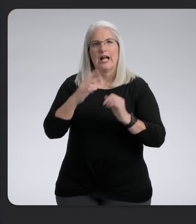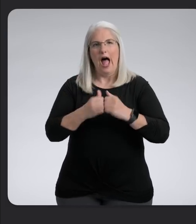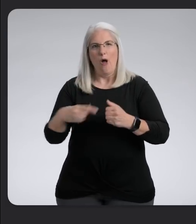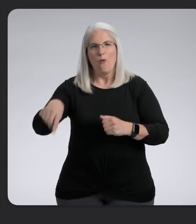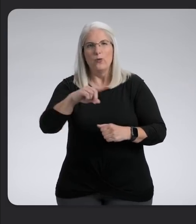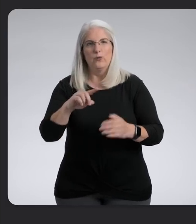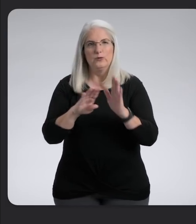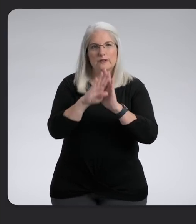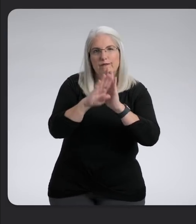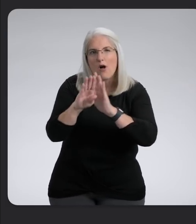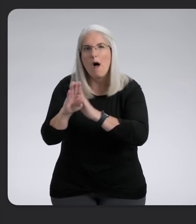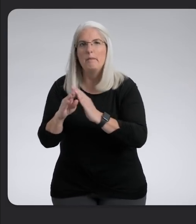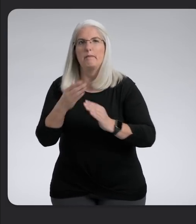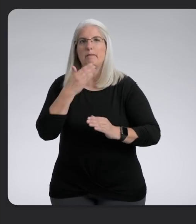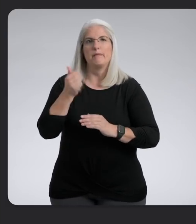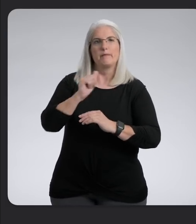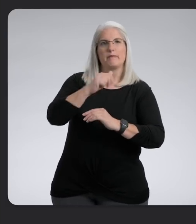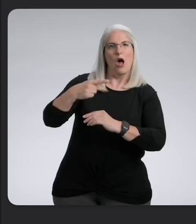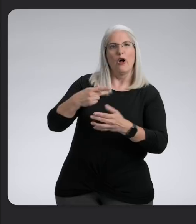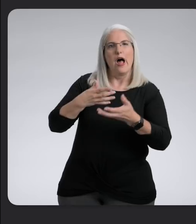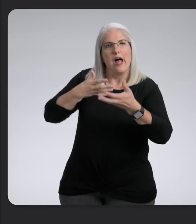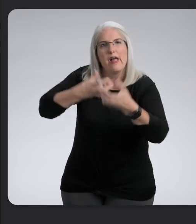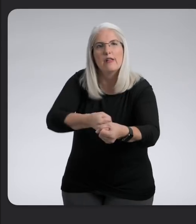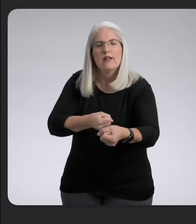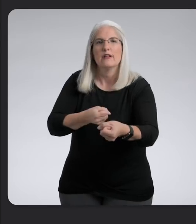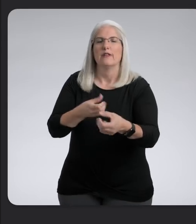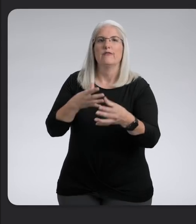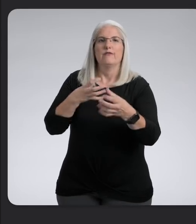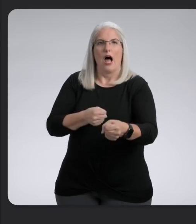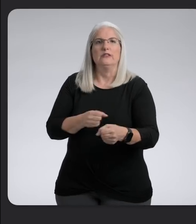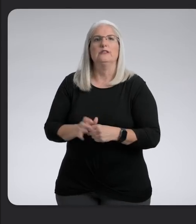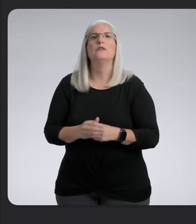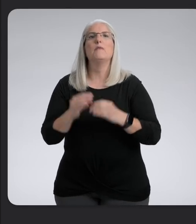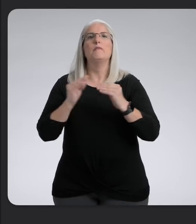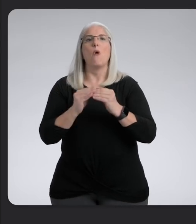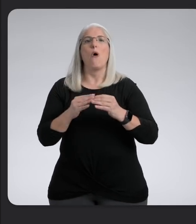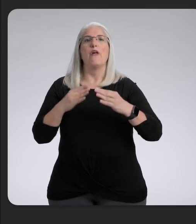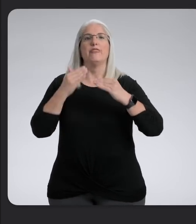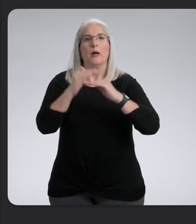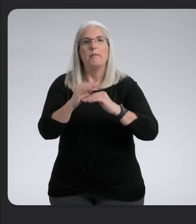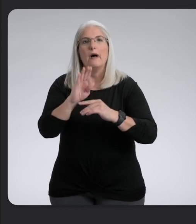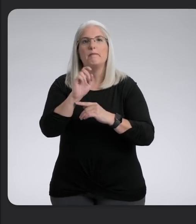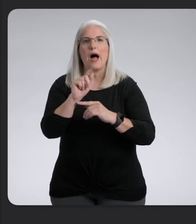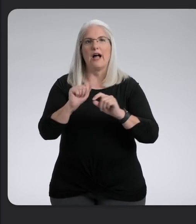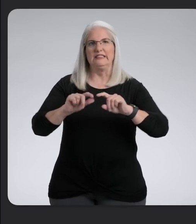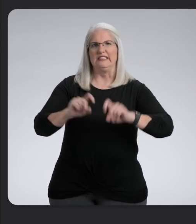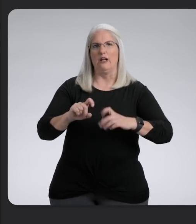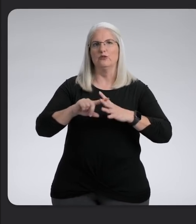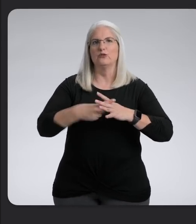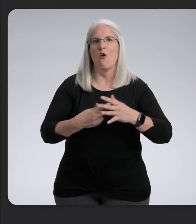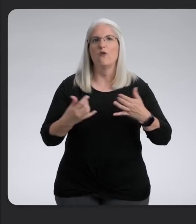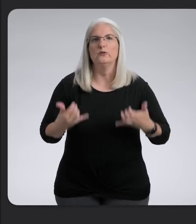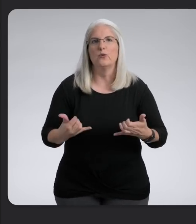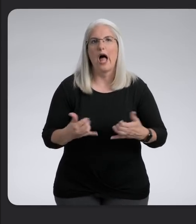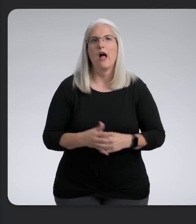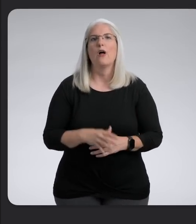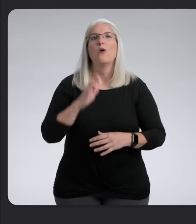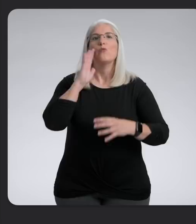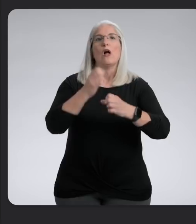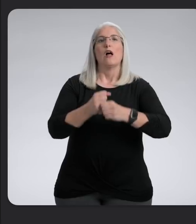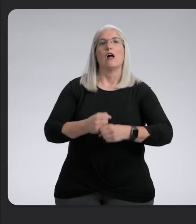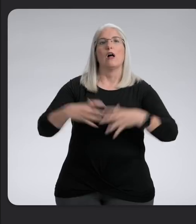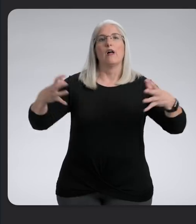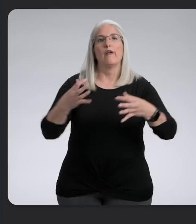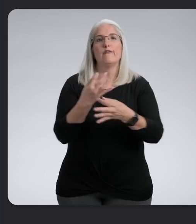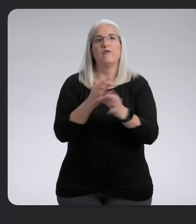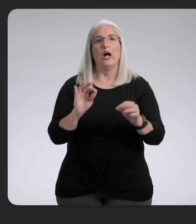faster. We'll be providing access to a limited beta starting today and expanding access to this free beta throughout this summer and